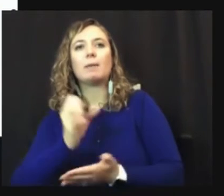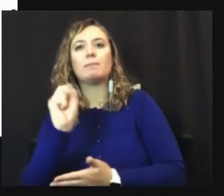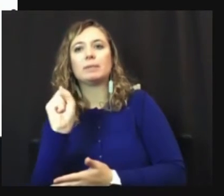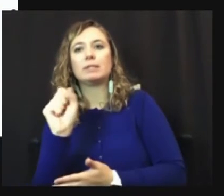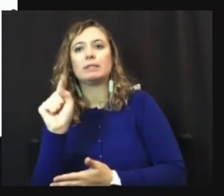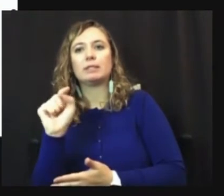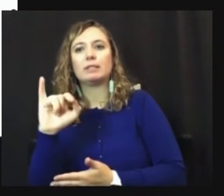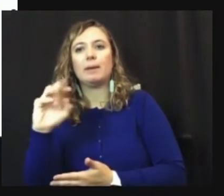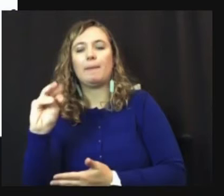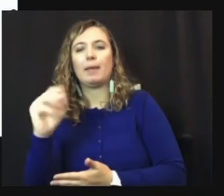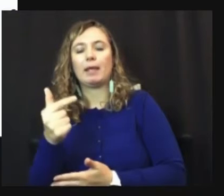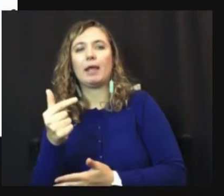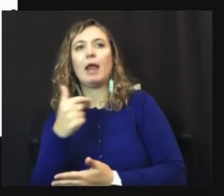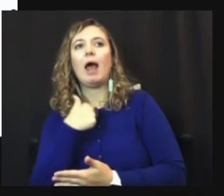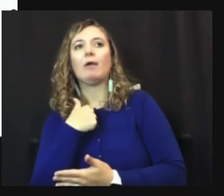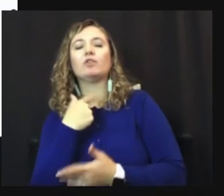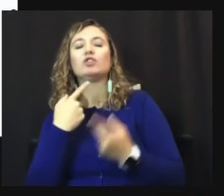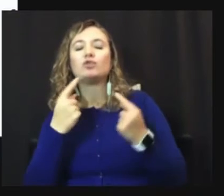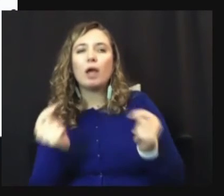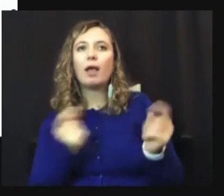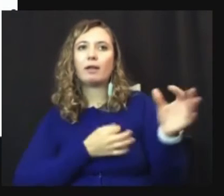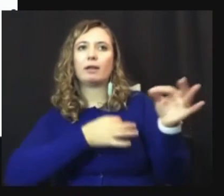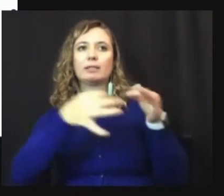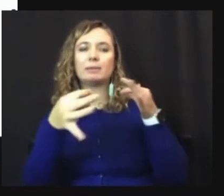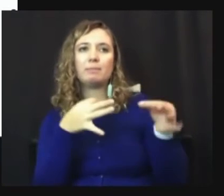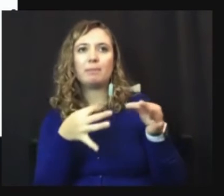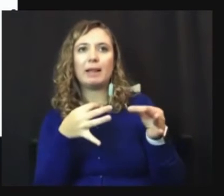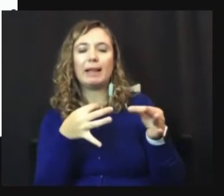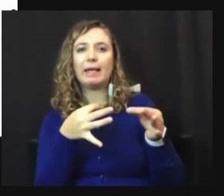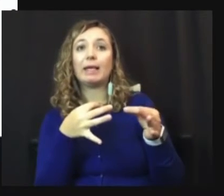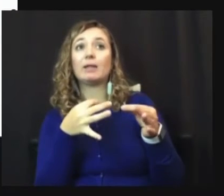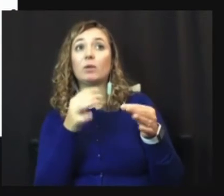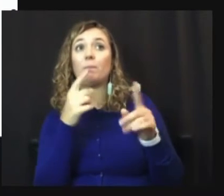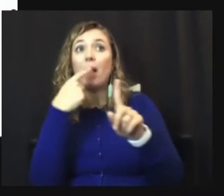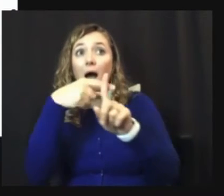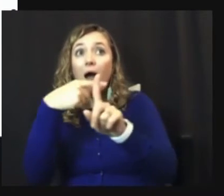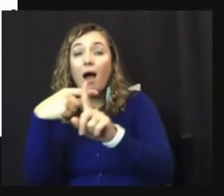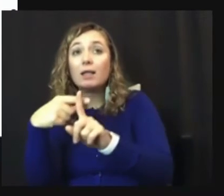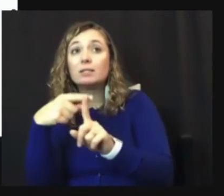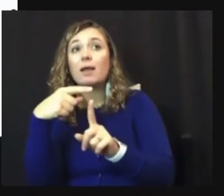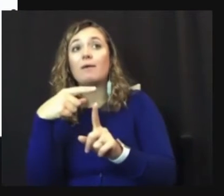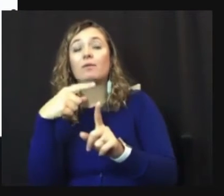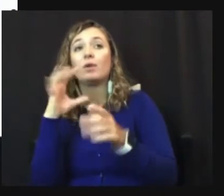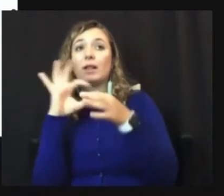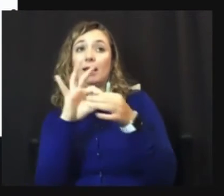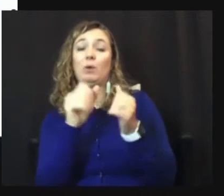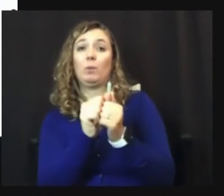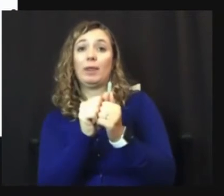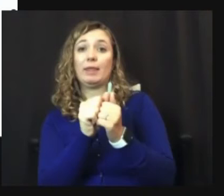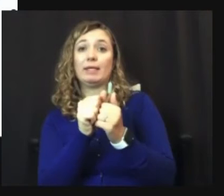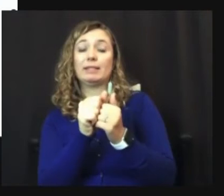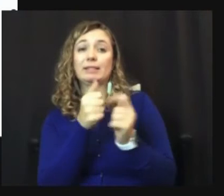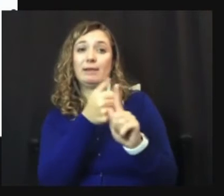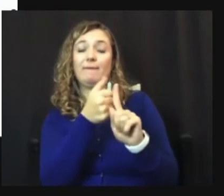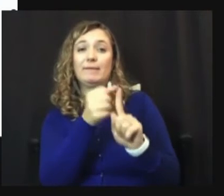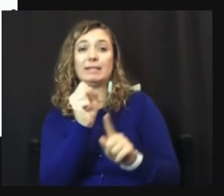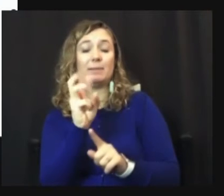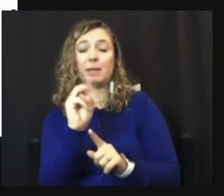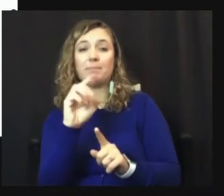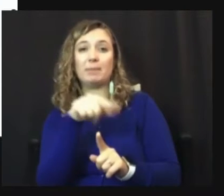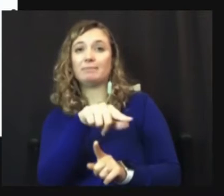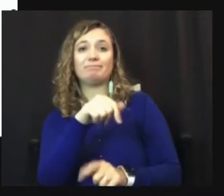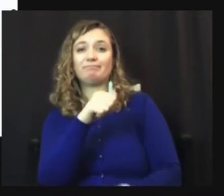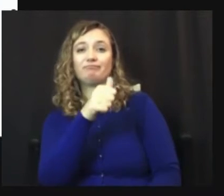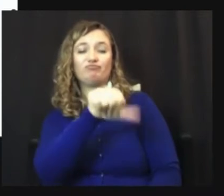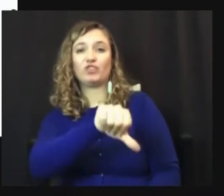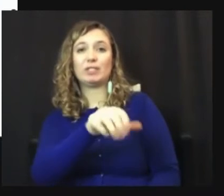positive self-regulatory benefits of stimming to them, but they refuse to accept it. Do you have any advice for parents